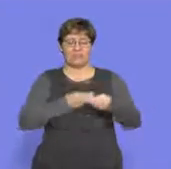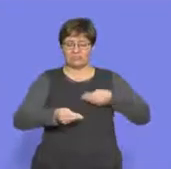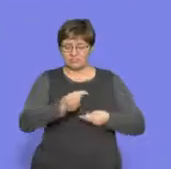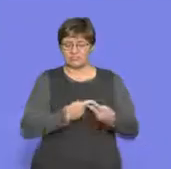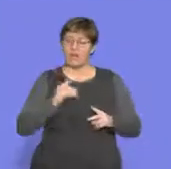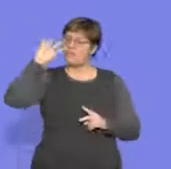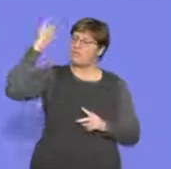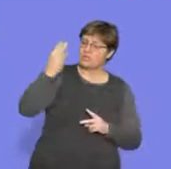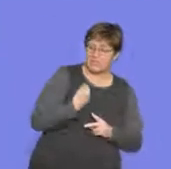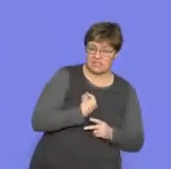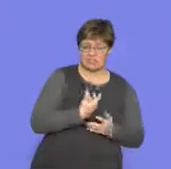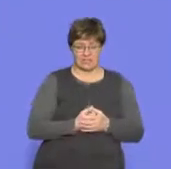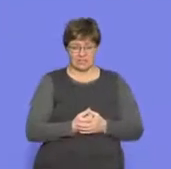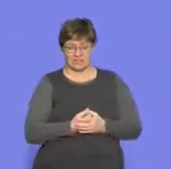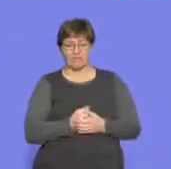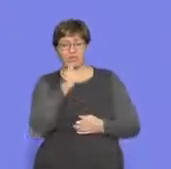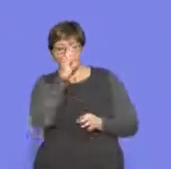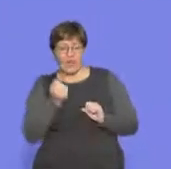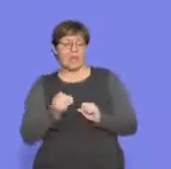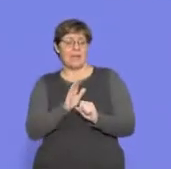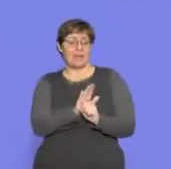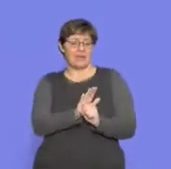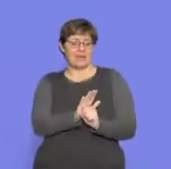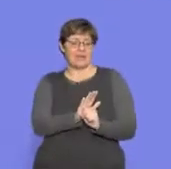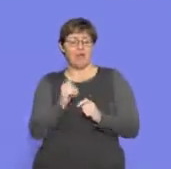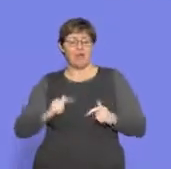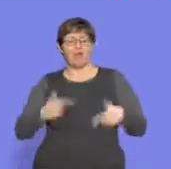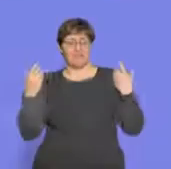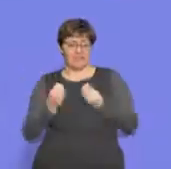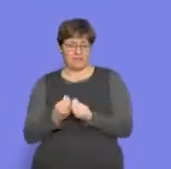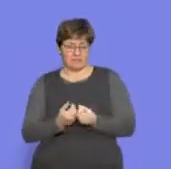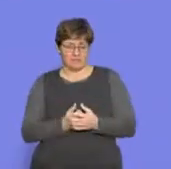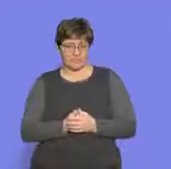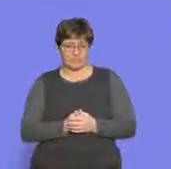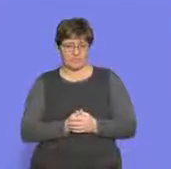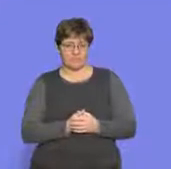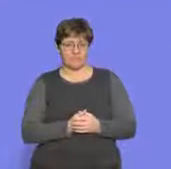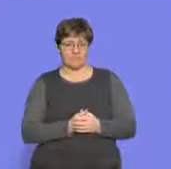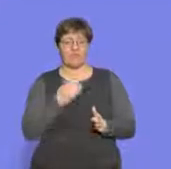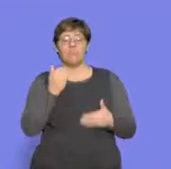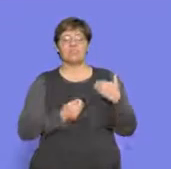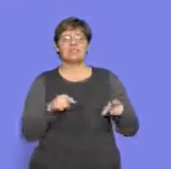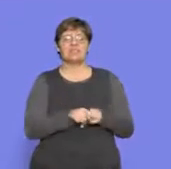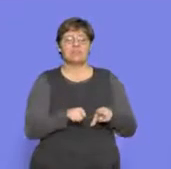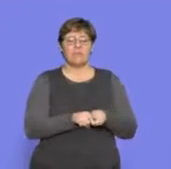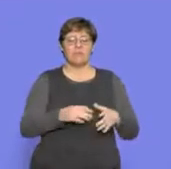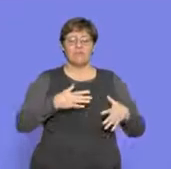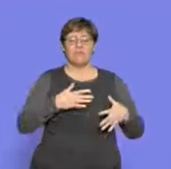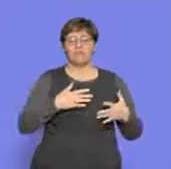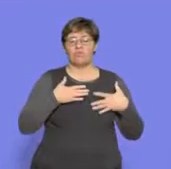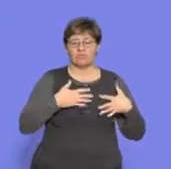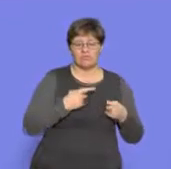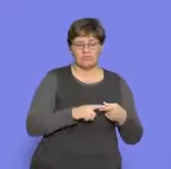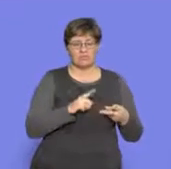respiration, photosynthesis. So we will look at the impact that that has on living organisms. So processes such as